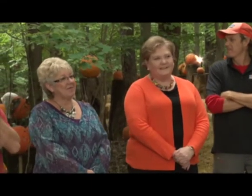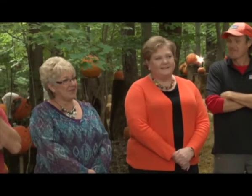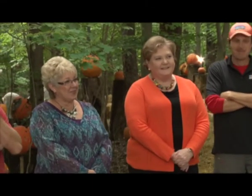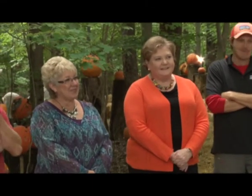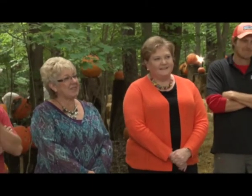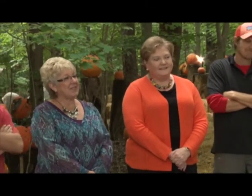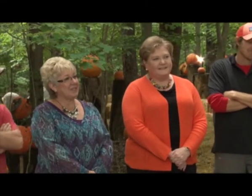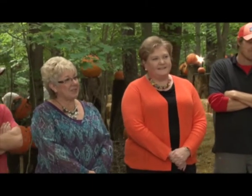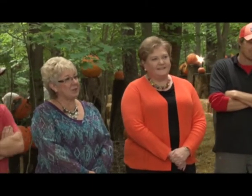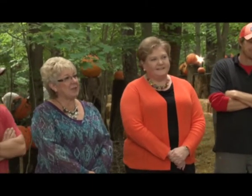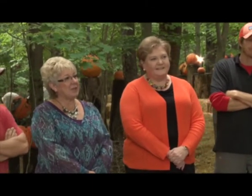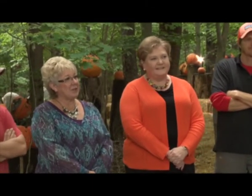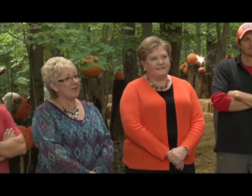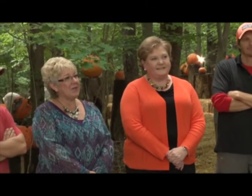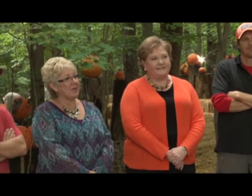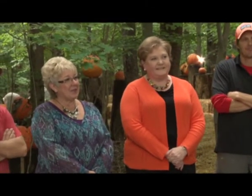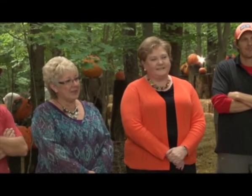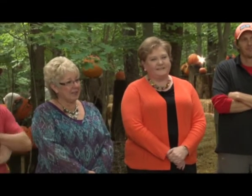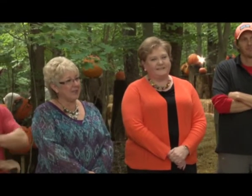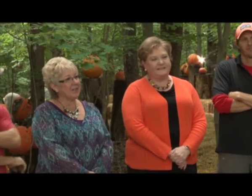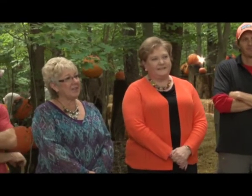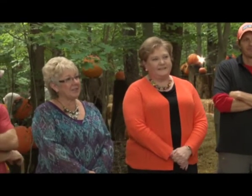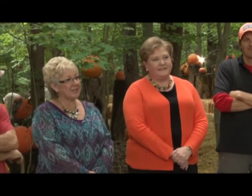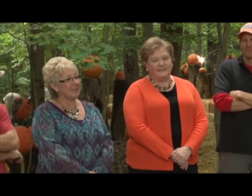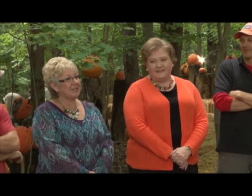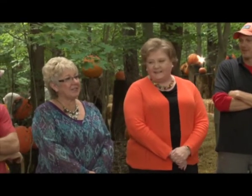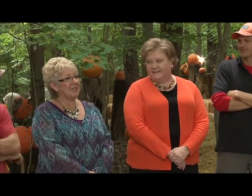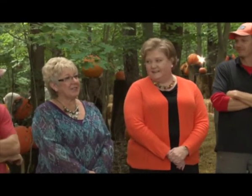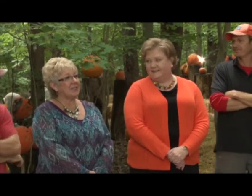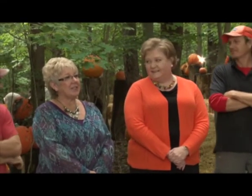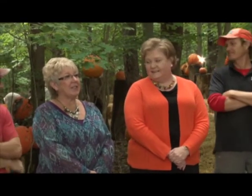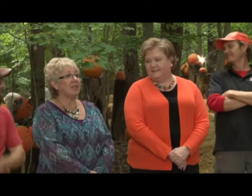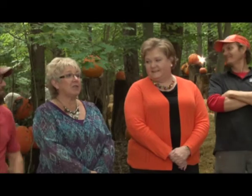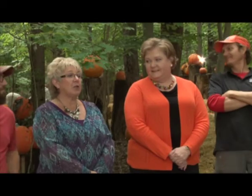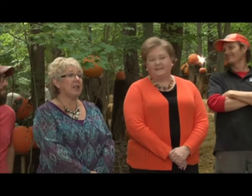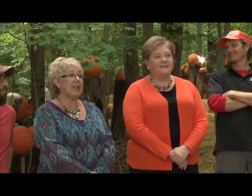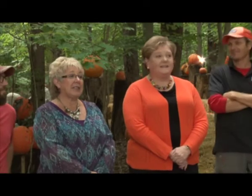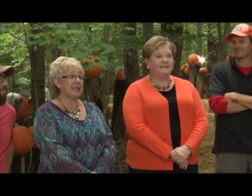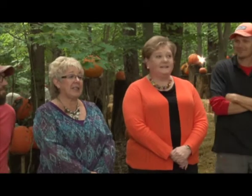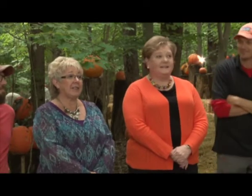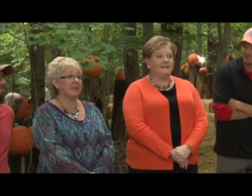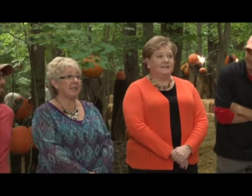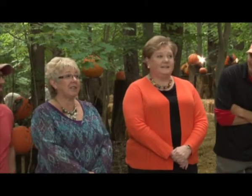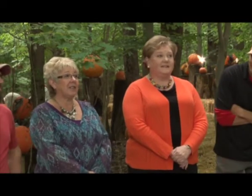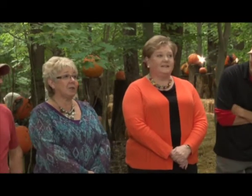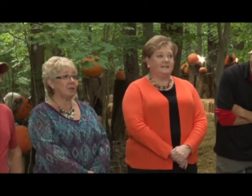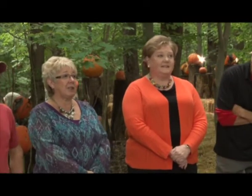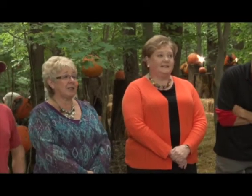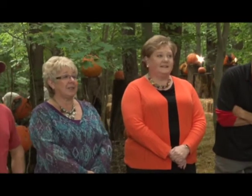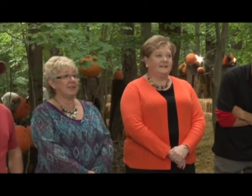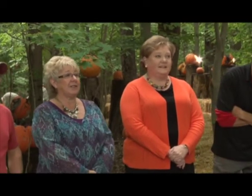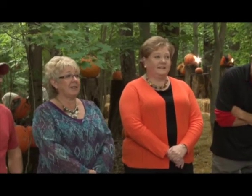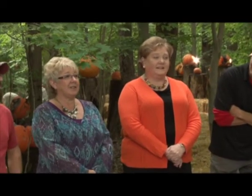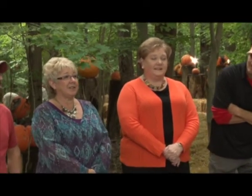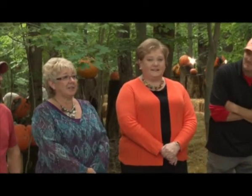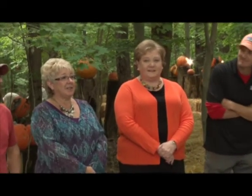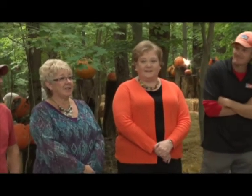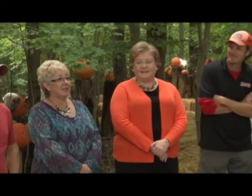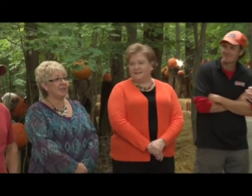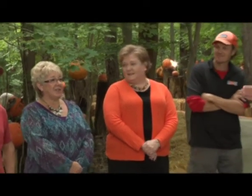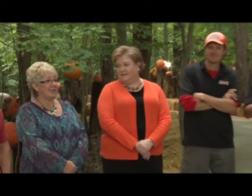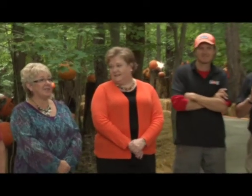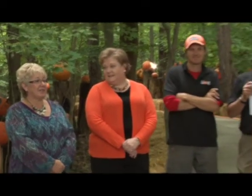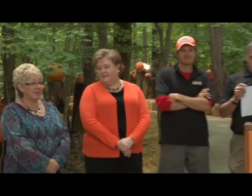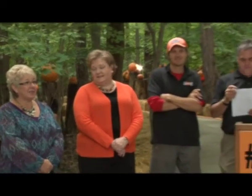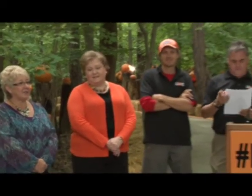thank you so much for being here. She's retiring at the end of this year. She's been one of the great public servants in the history of merged government. 2018. We still got another